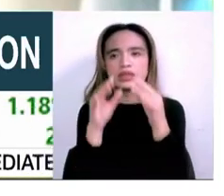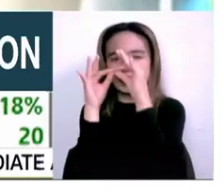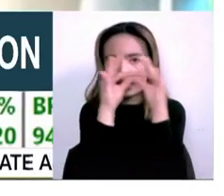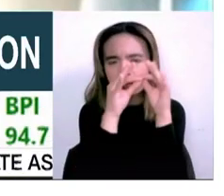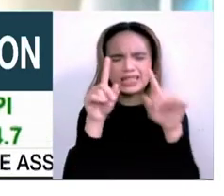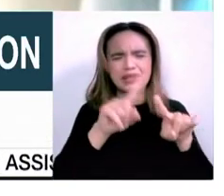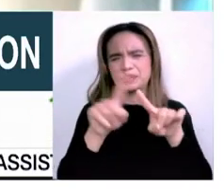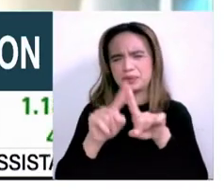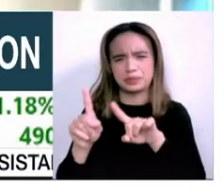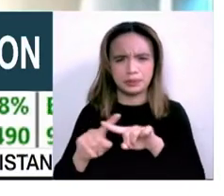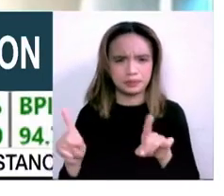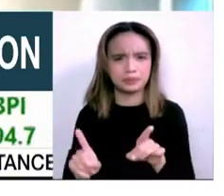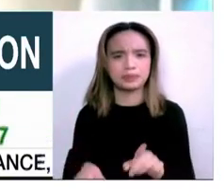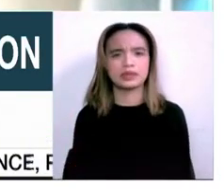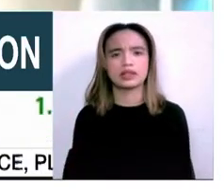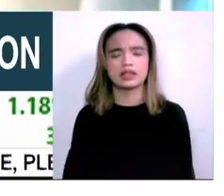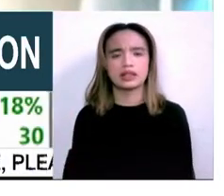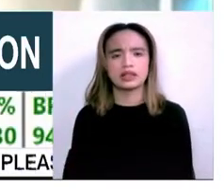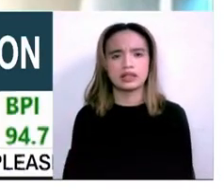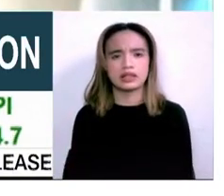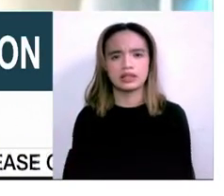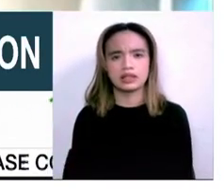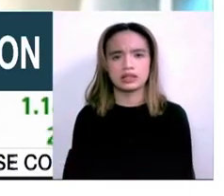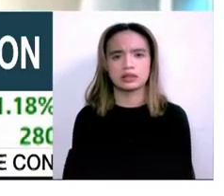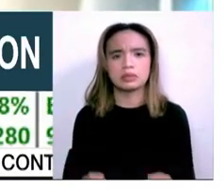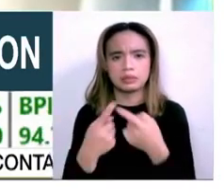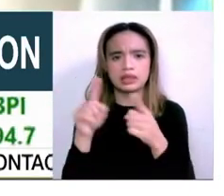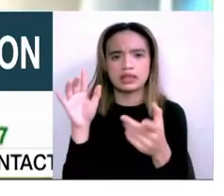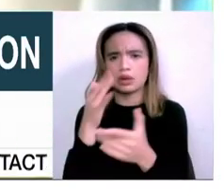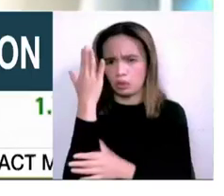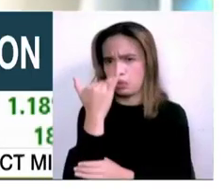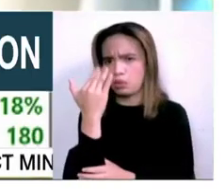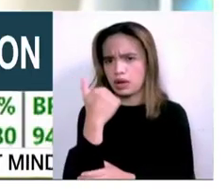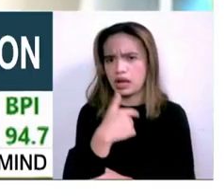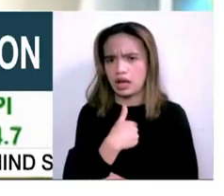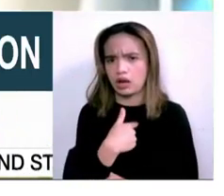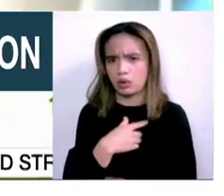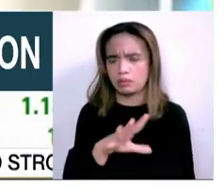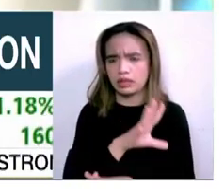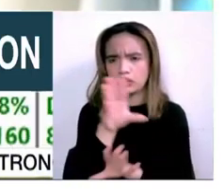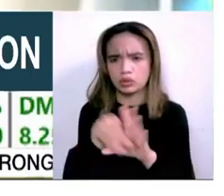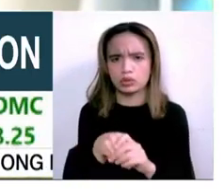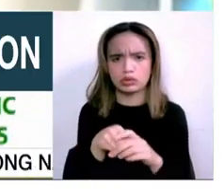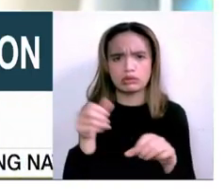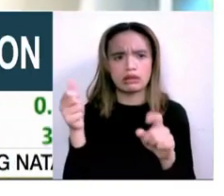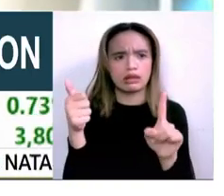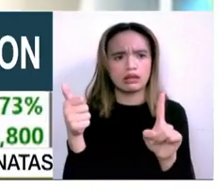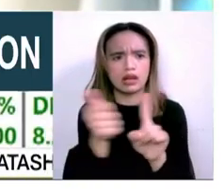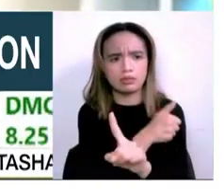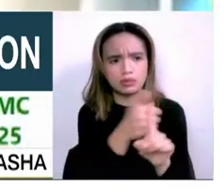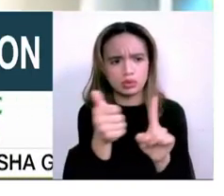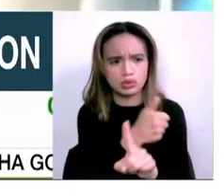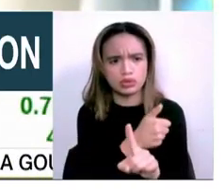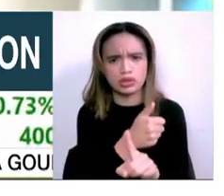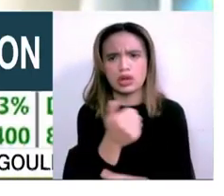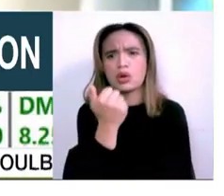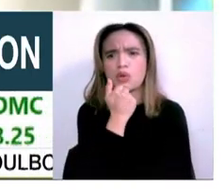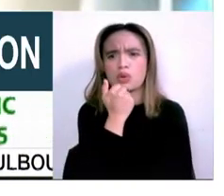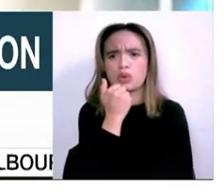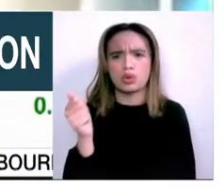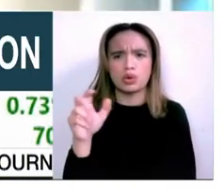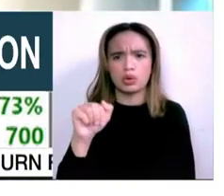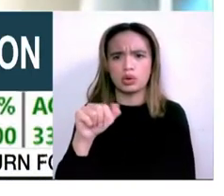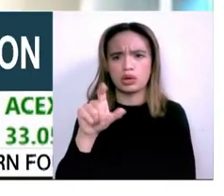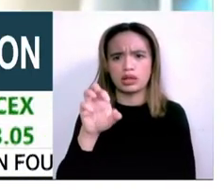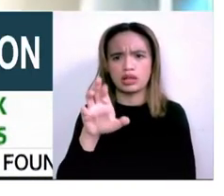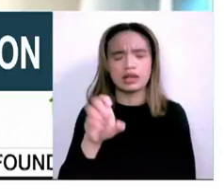Ano? So, yun ang aking hawak. So why would I get involved in torturing? Mali yung kay Alfred McCoy. But